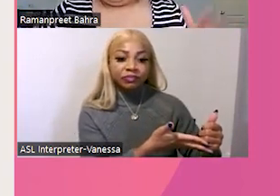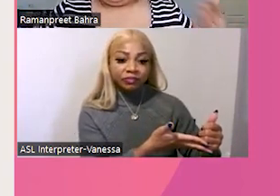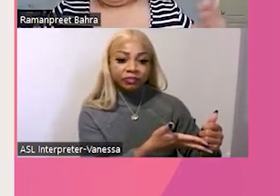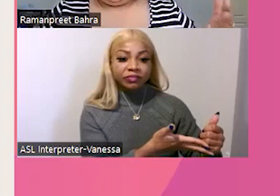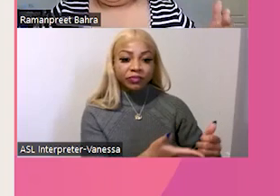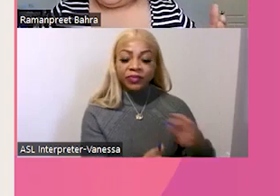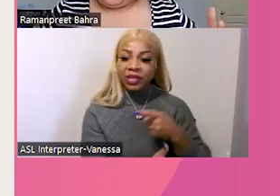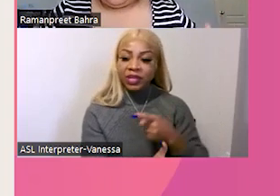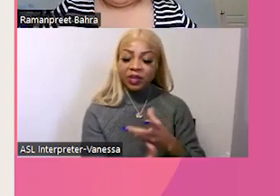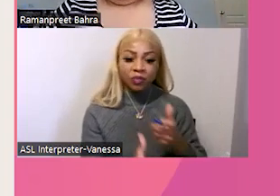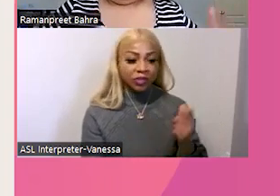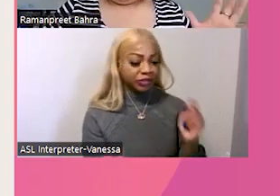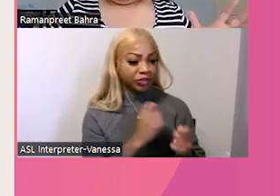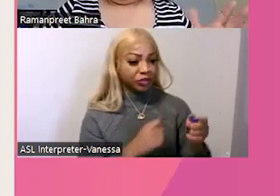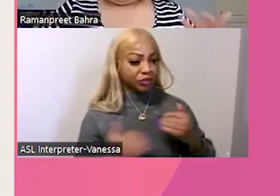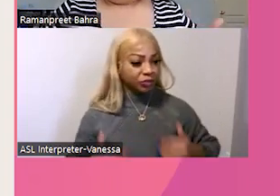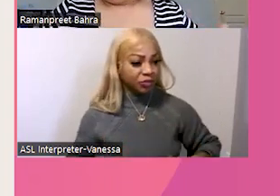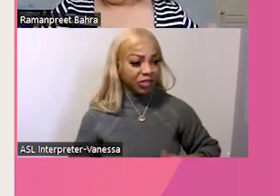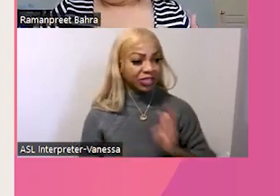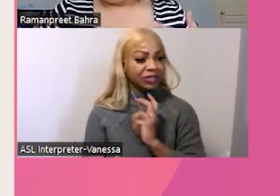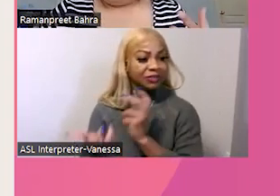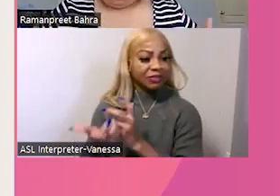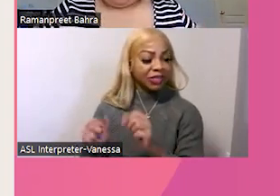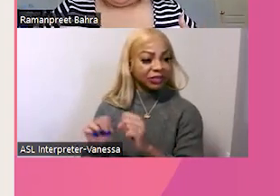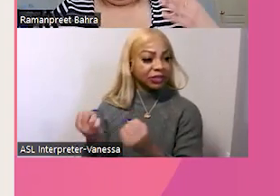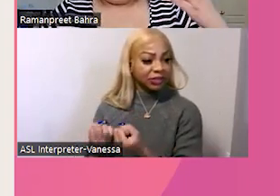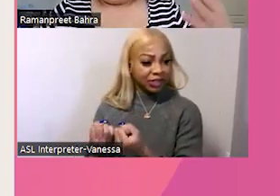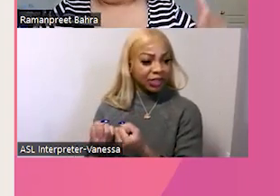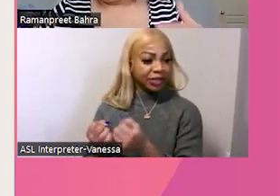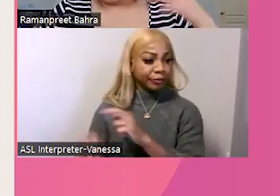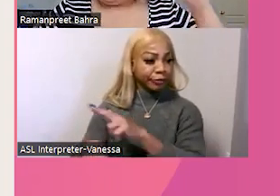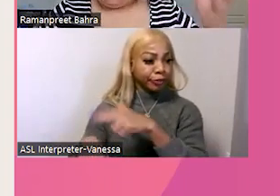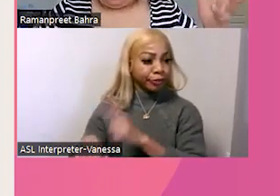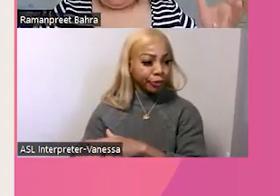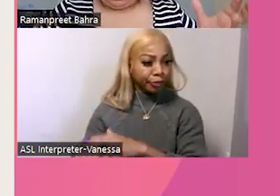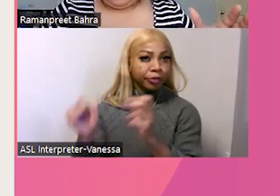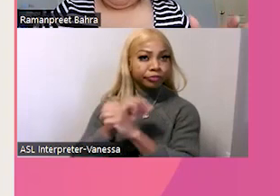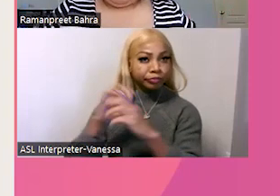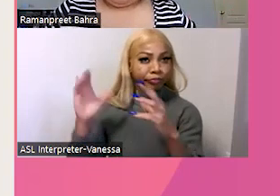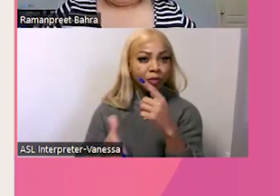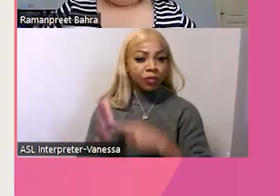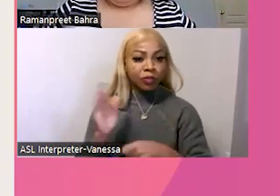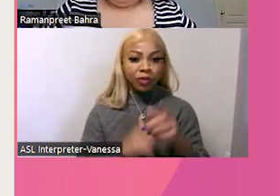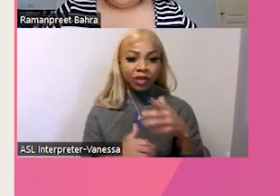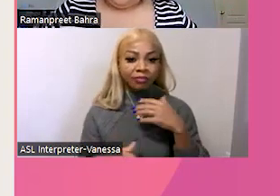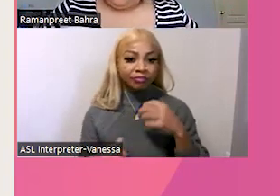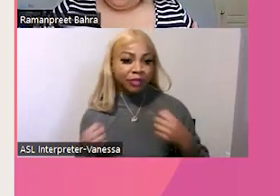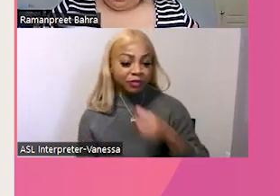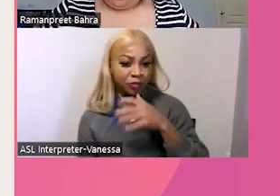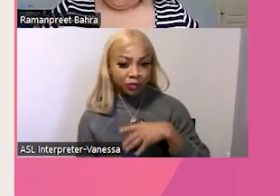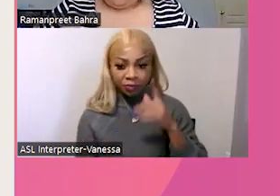one that is rehabilitated to fit this archetype of the normal, beautiful, healthy woman.